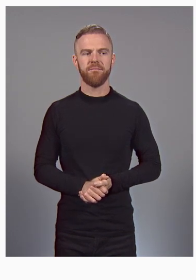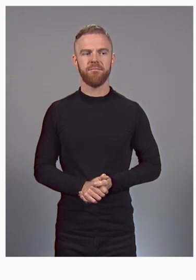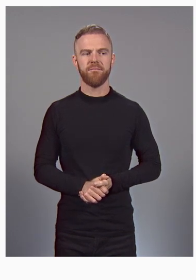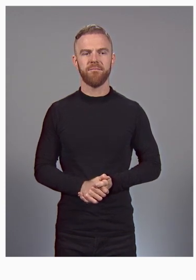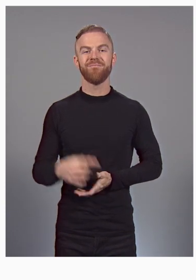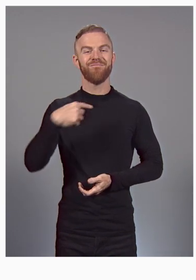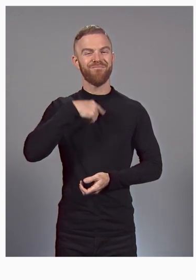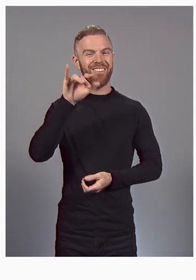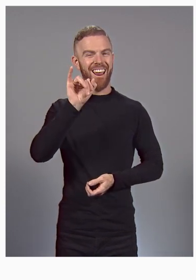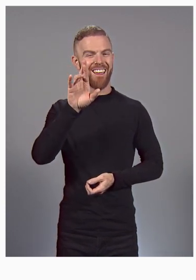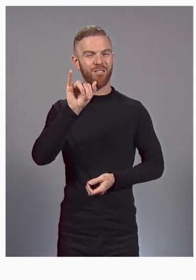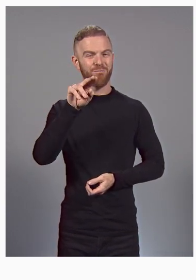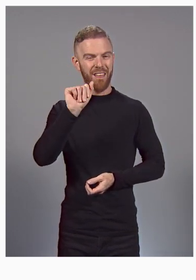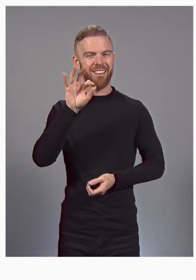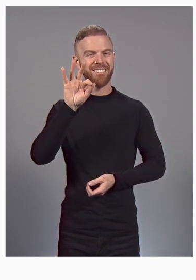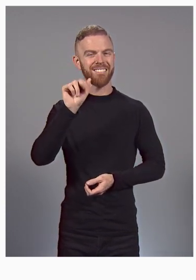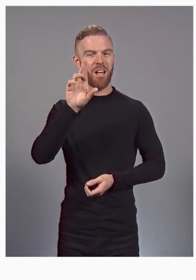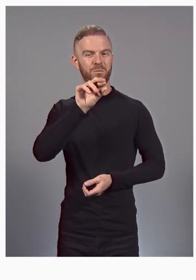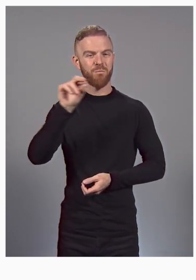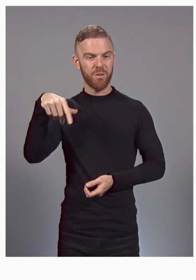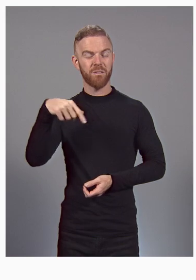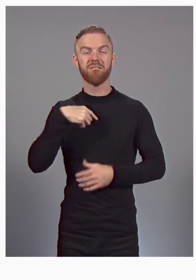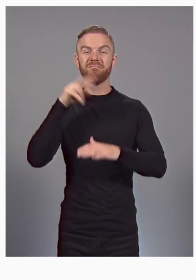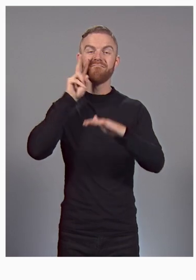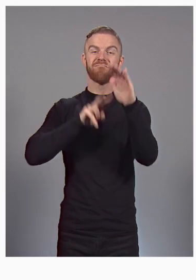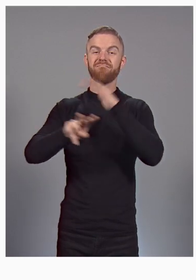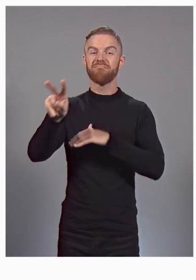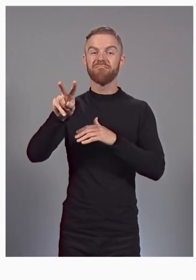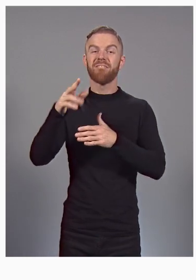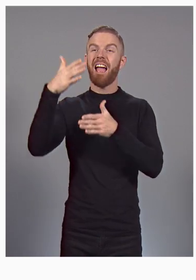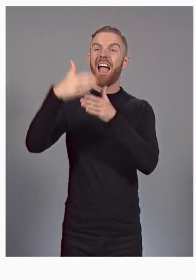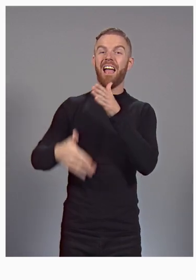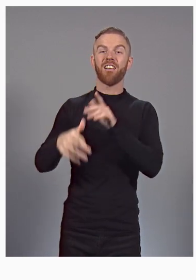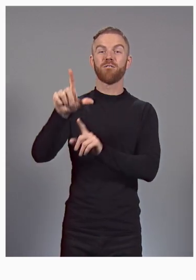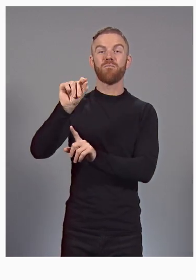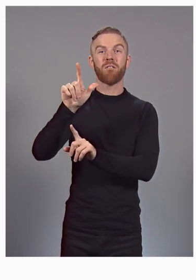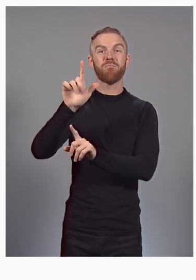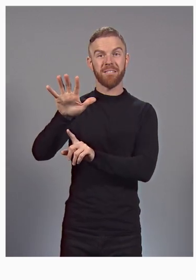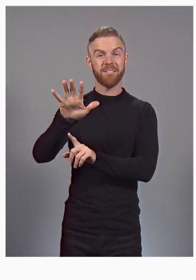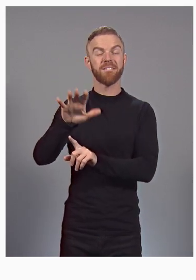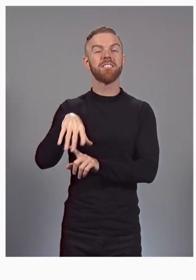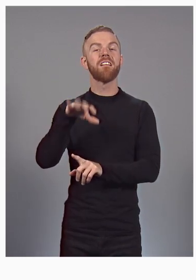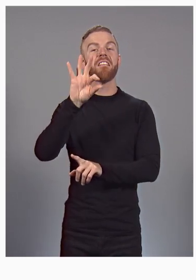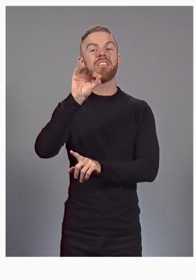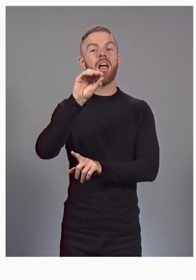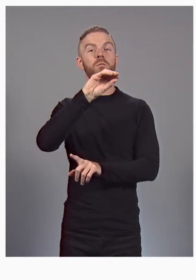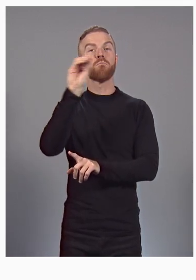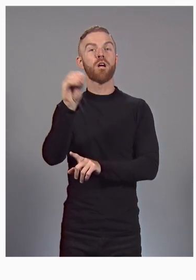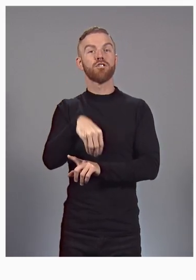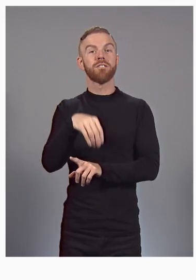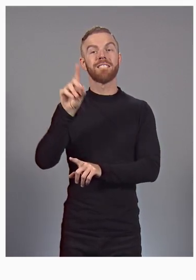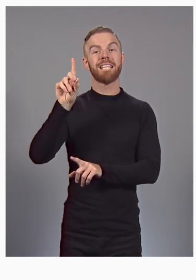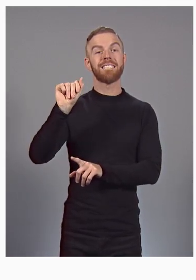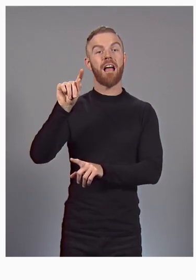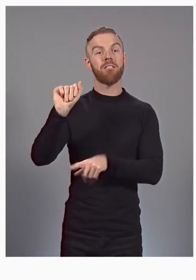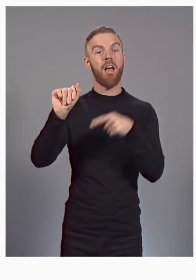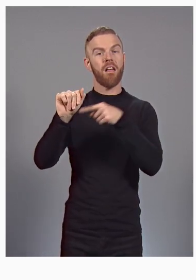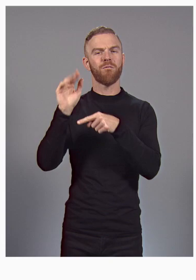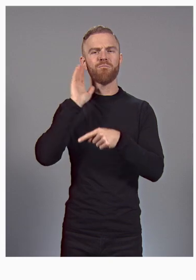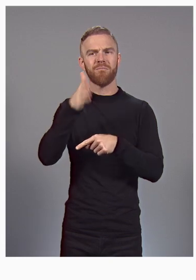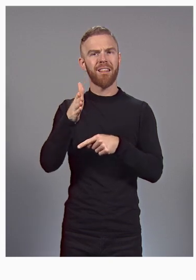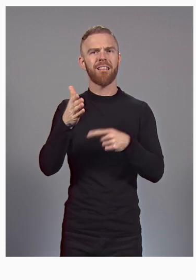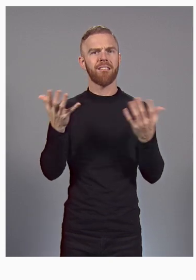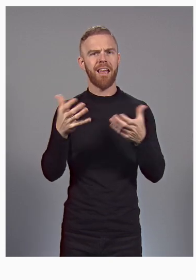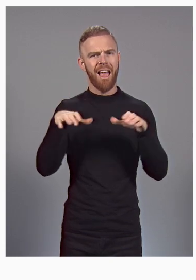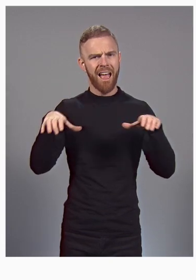Hi, I'm Irina Farooq, and my prediction is that by the end of 2025, 90% of data